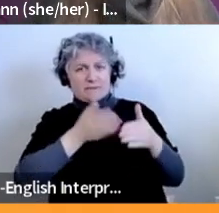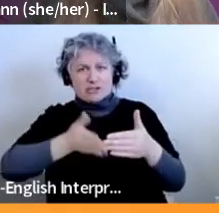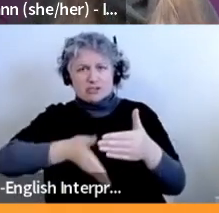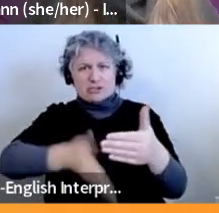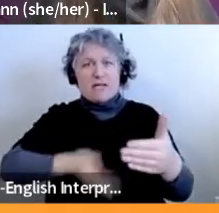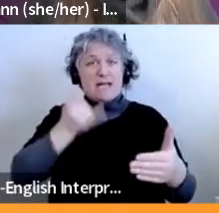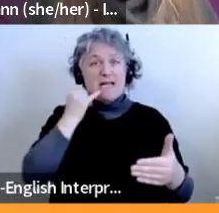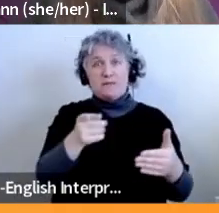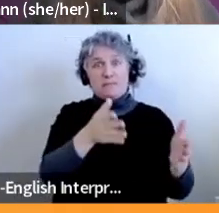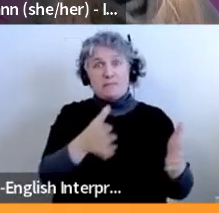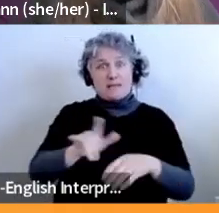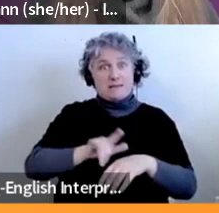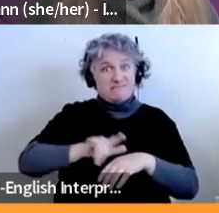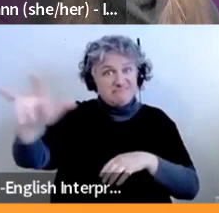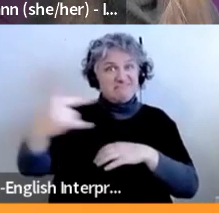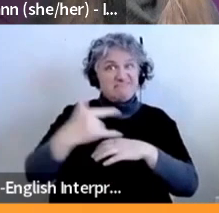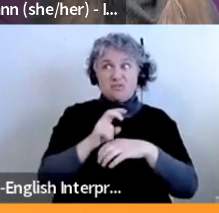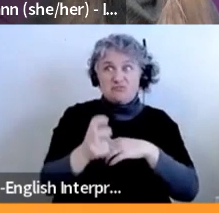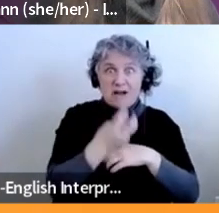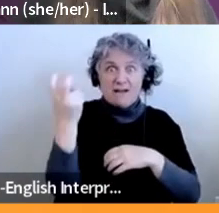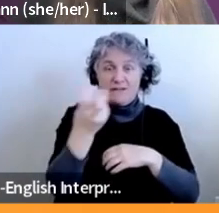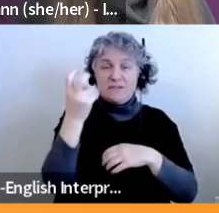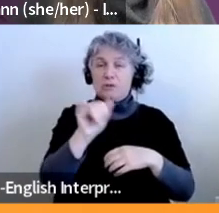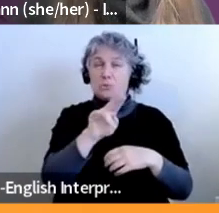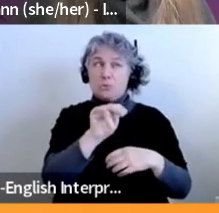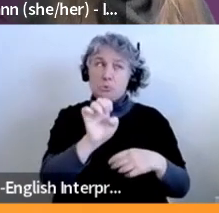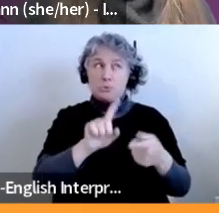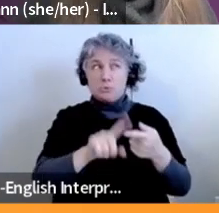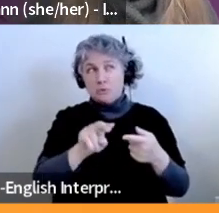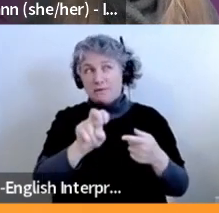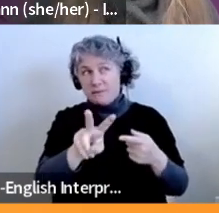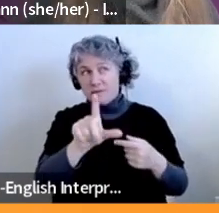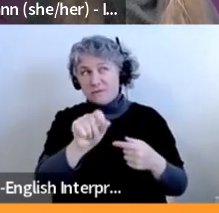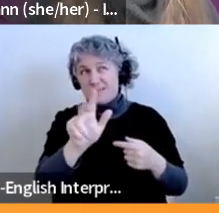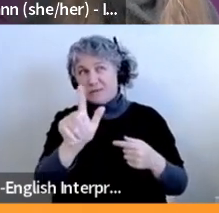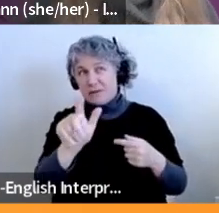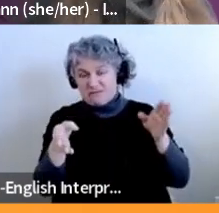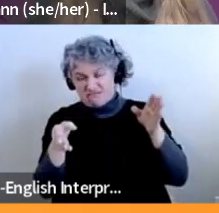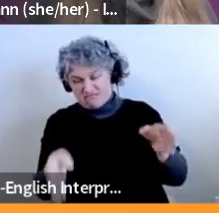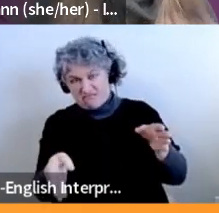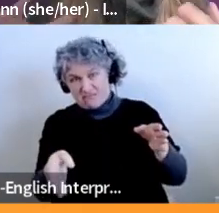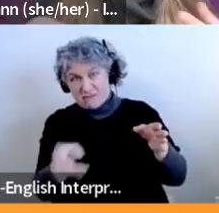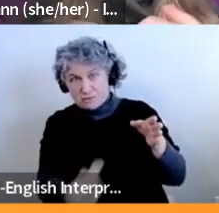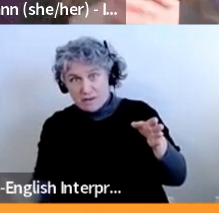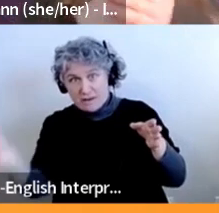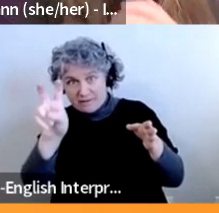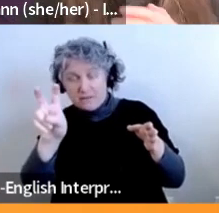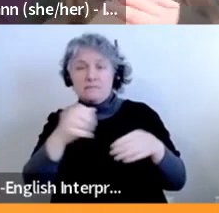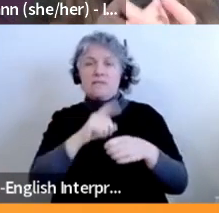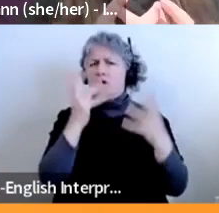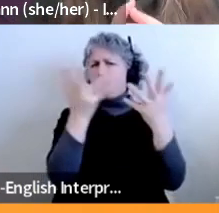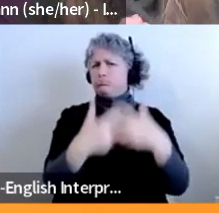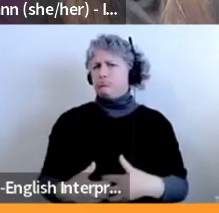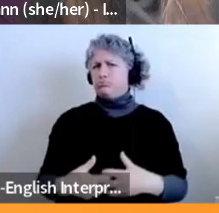the IDEA Fund period, which will be June to the end of November 2023, make sure that that's aligned for